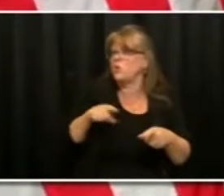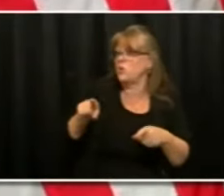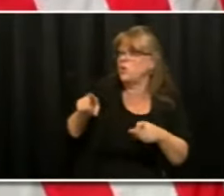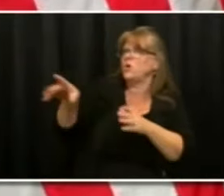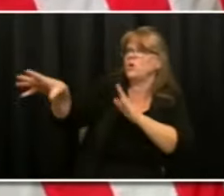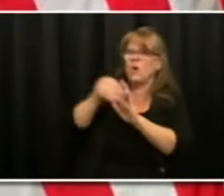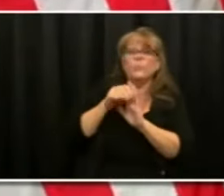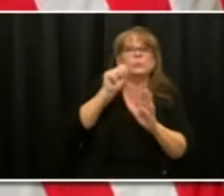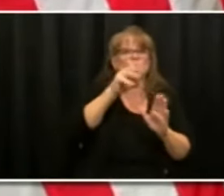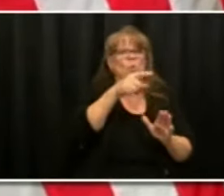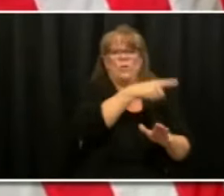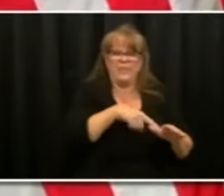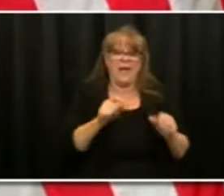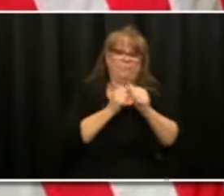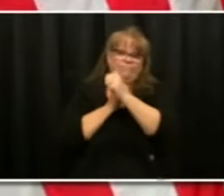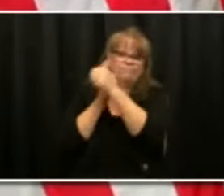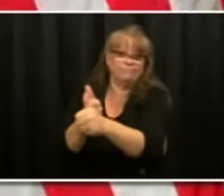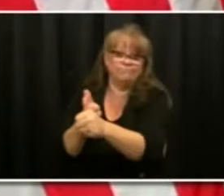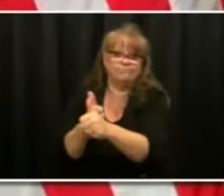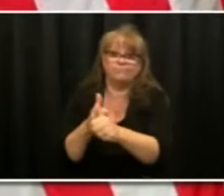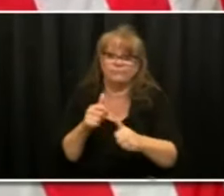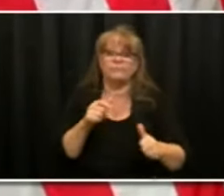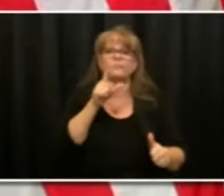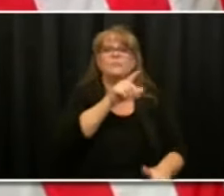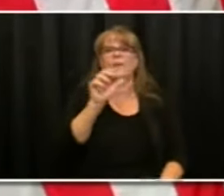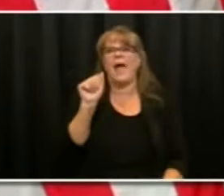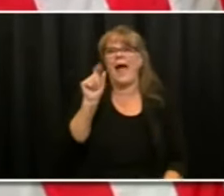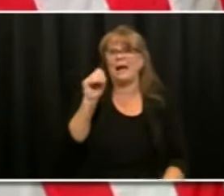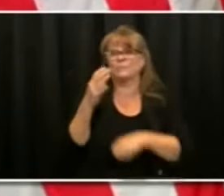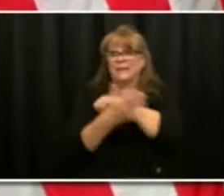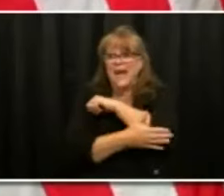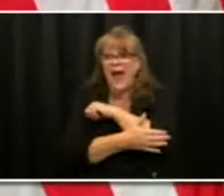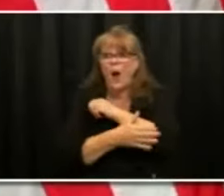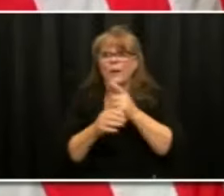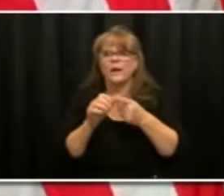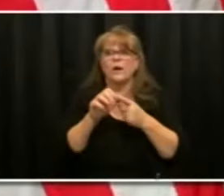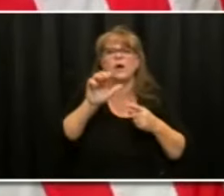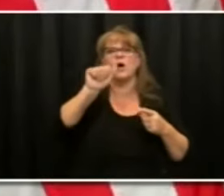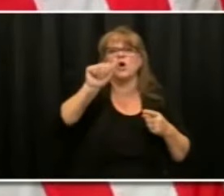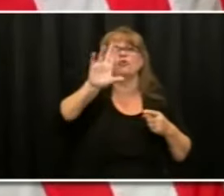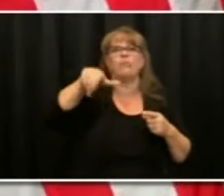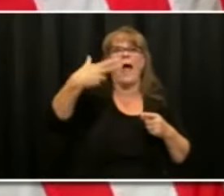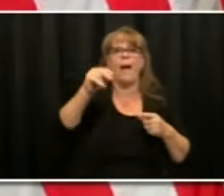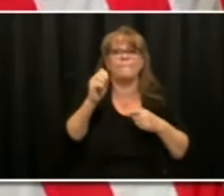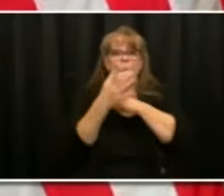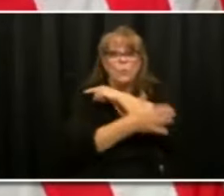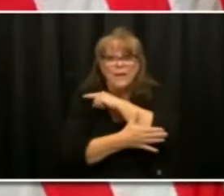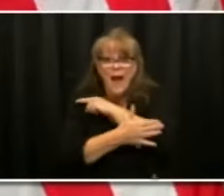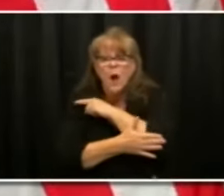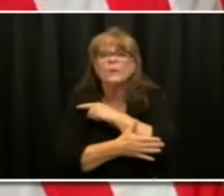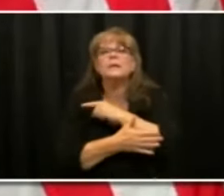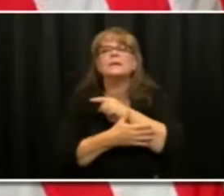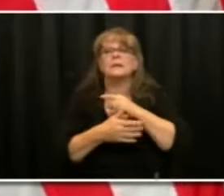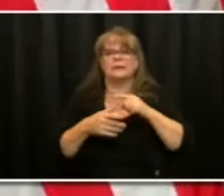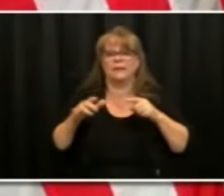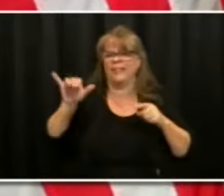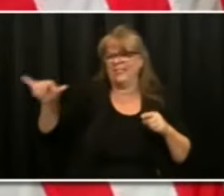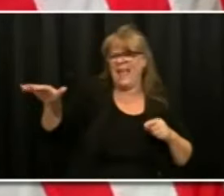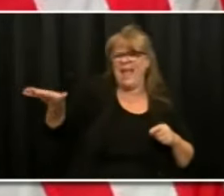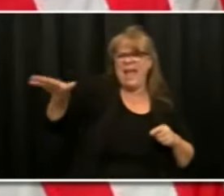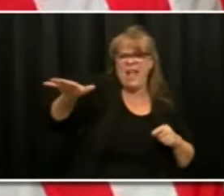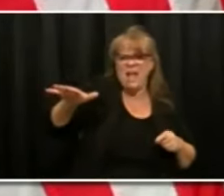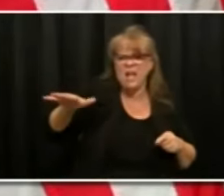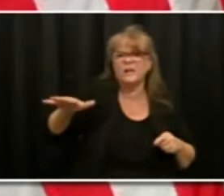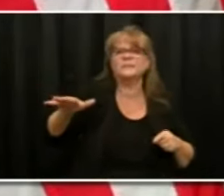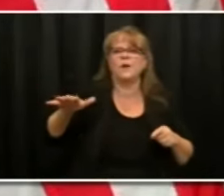that Adams County, Arapahoe County, Denver, other counties that are taking these measures will also see the effectiveness of these